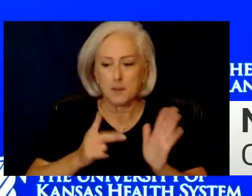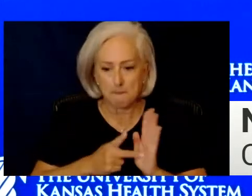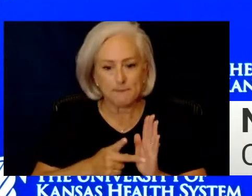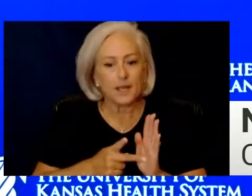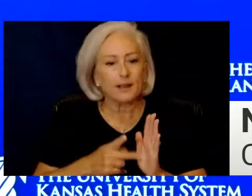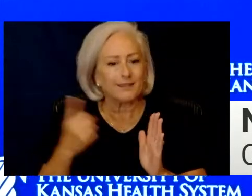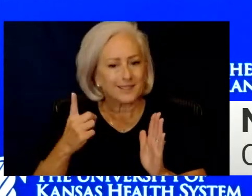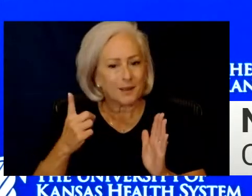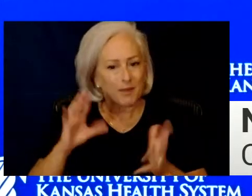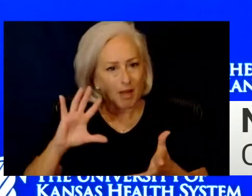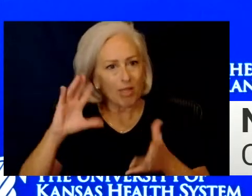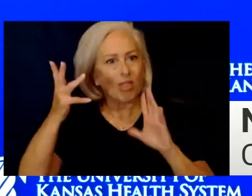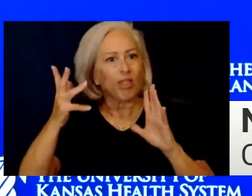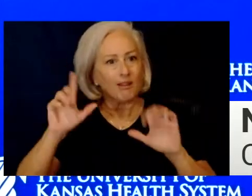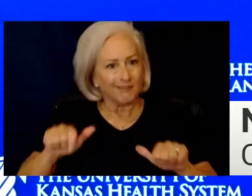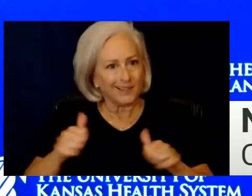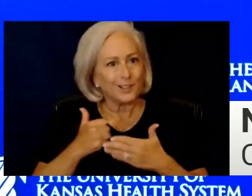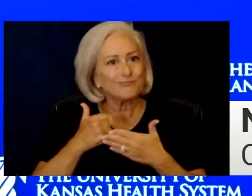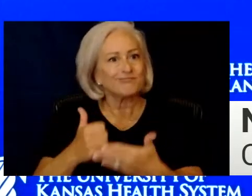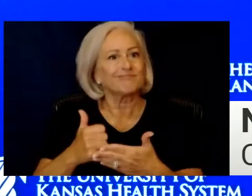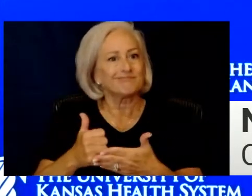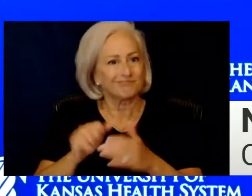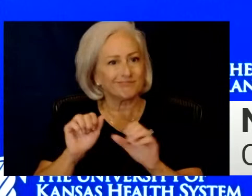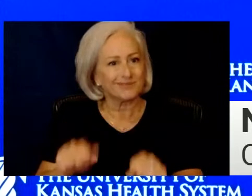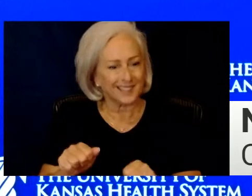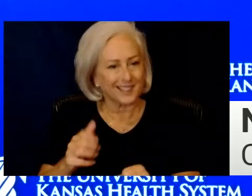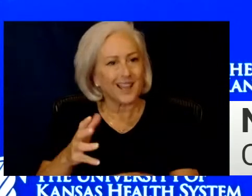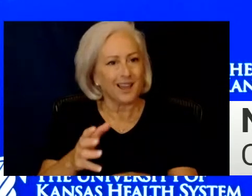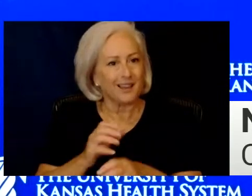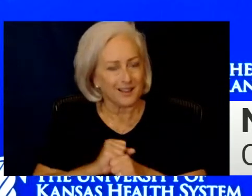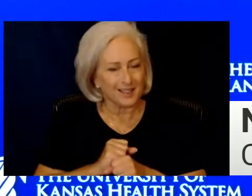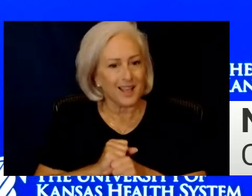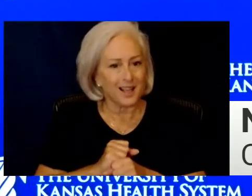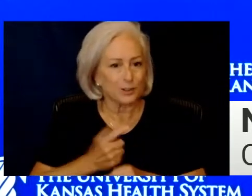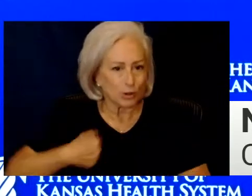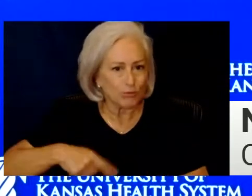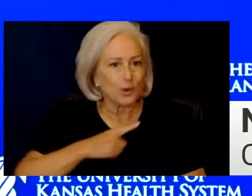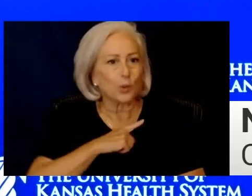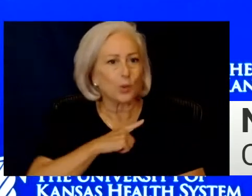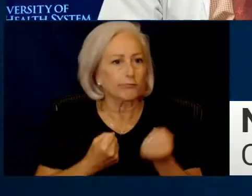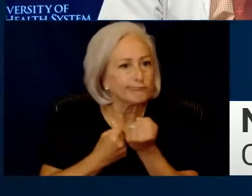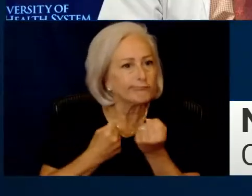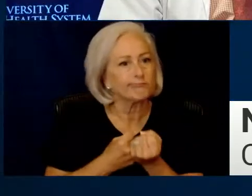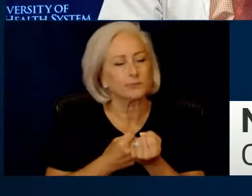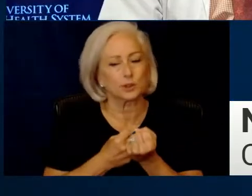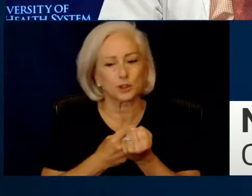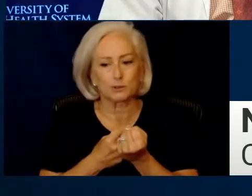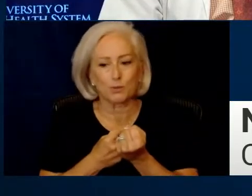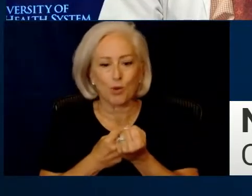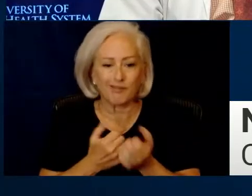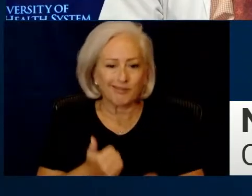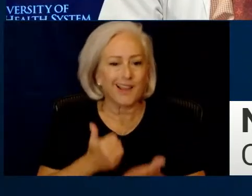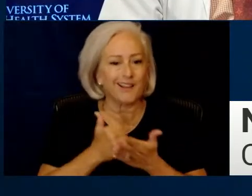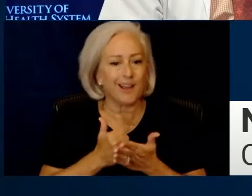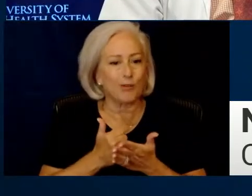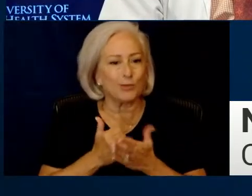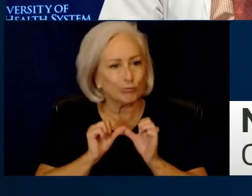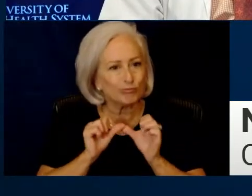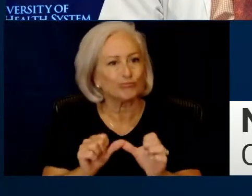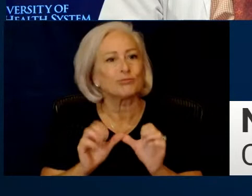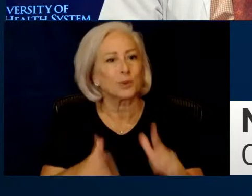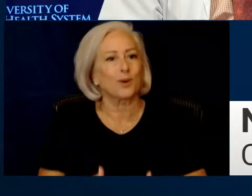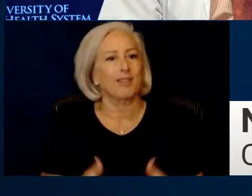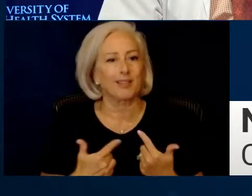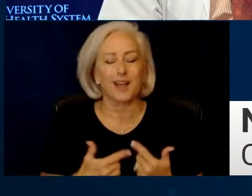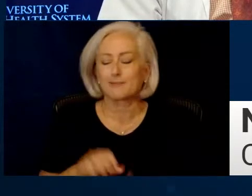out there who are willing to answer that call and be there and support you and get you through this and back to your life as you've envisioned it. You know, people do beat themselves up a